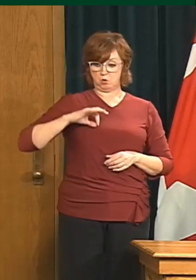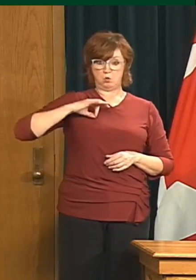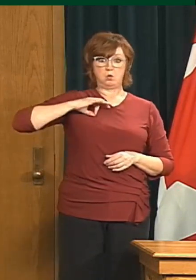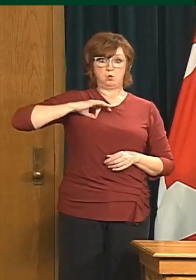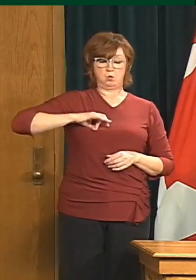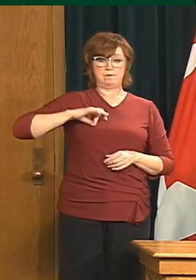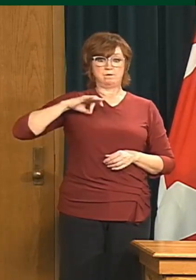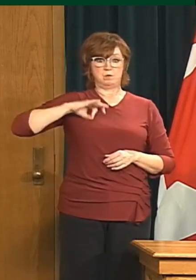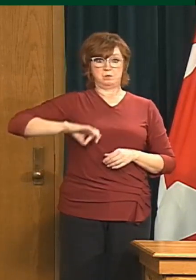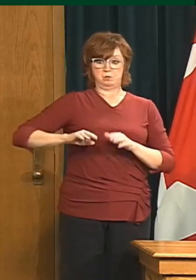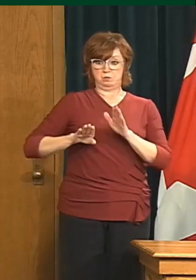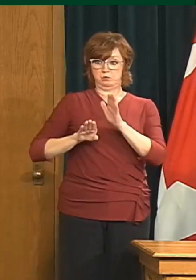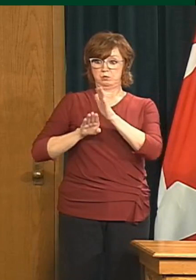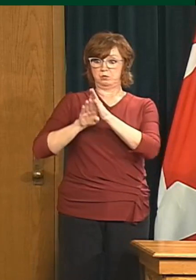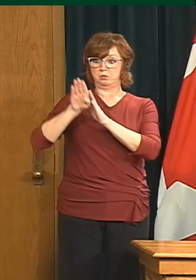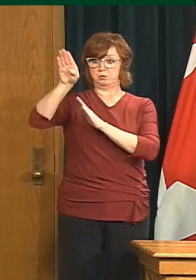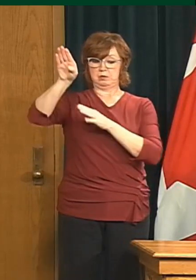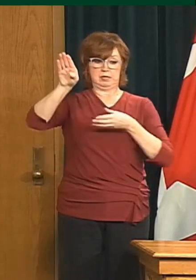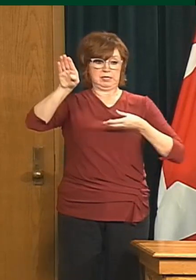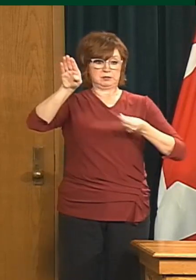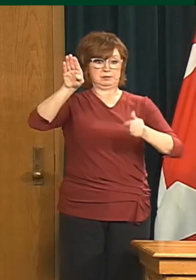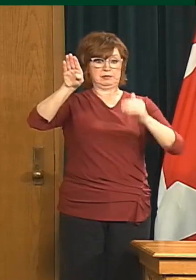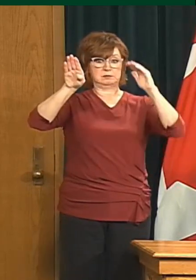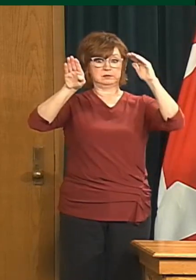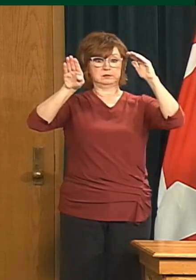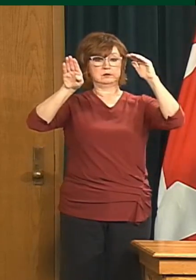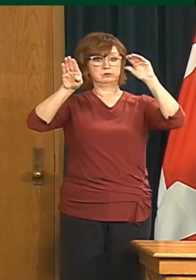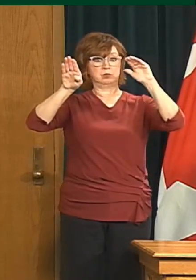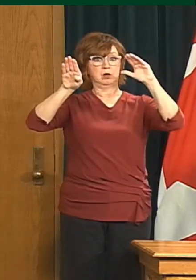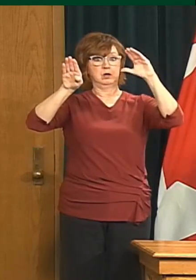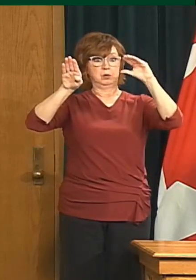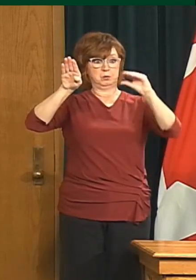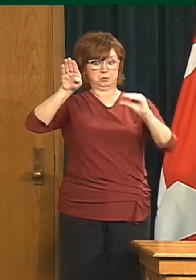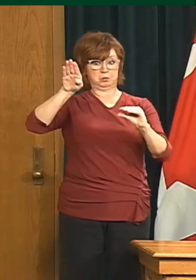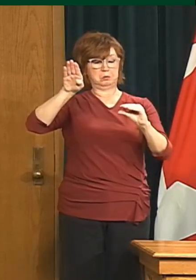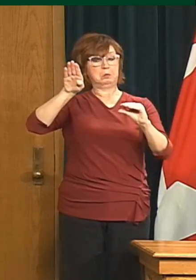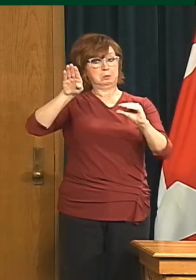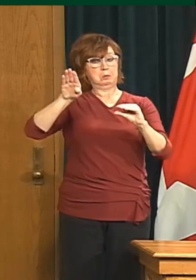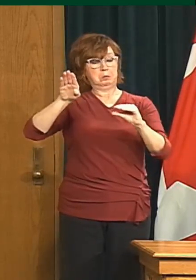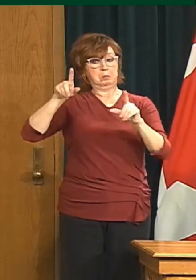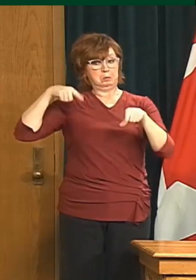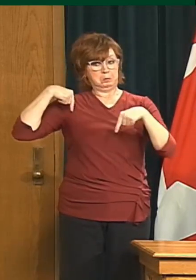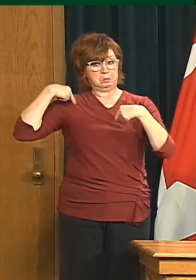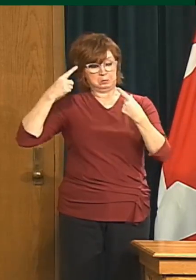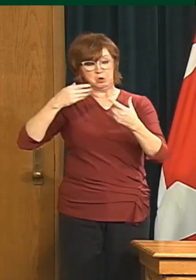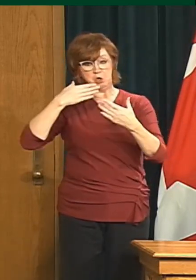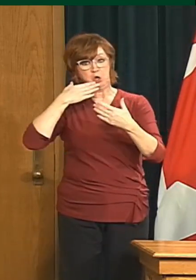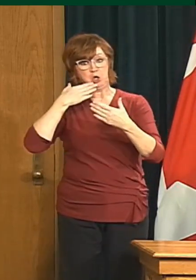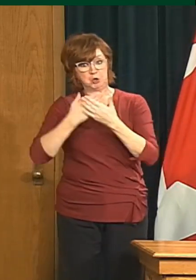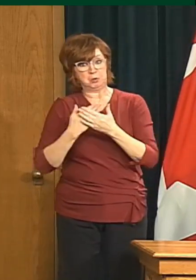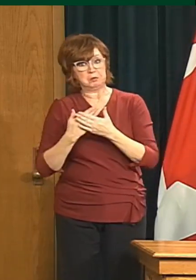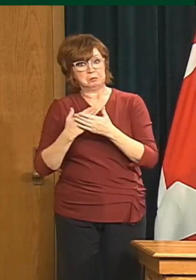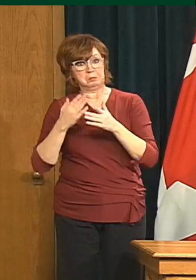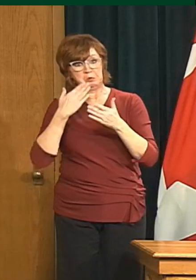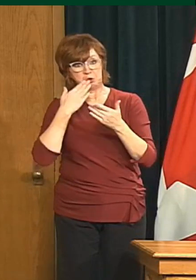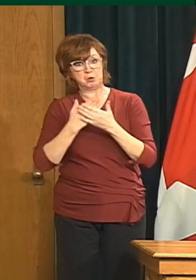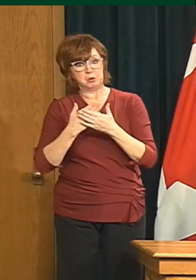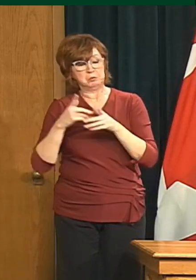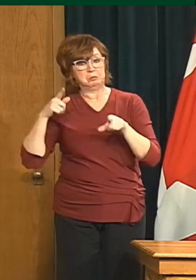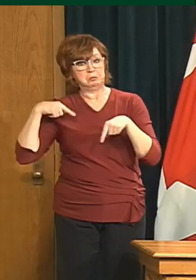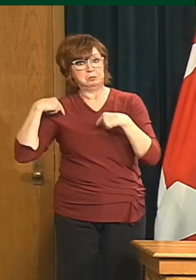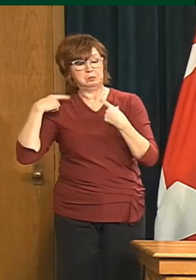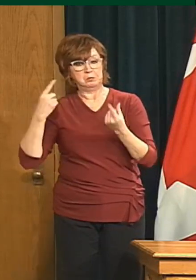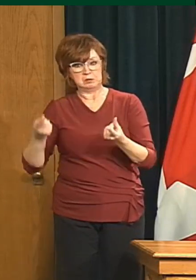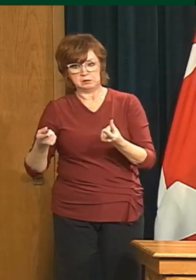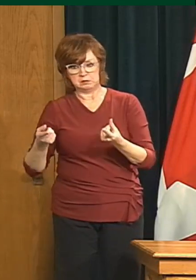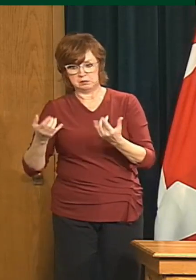come to a surplus position. So yes, it will take some time in order for the